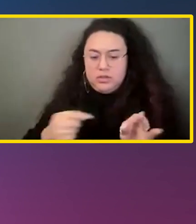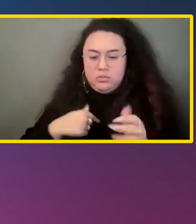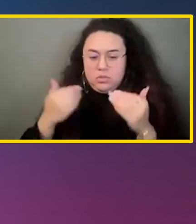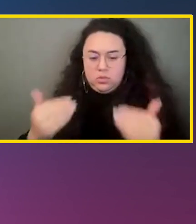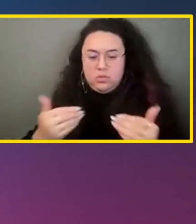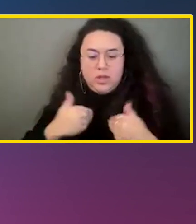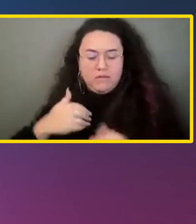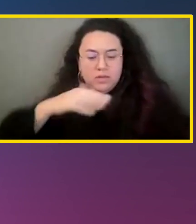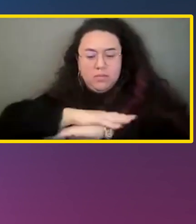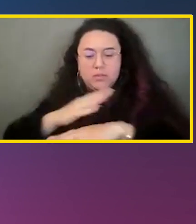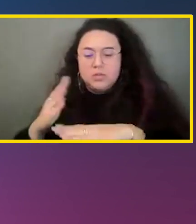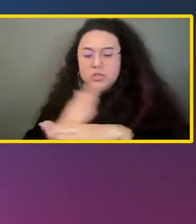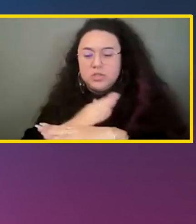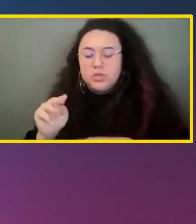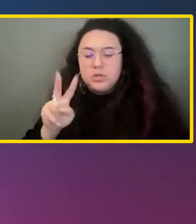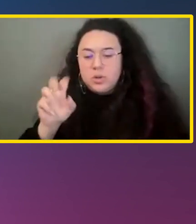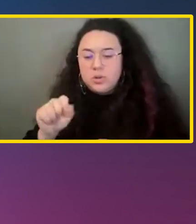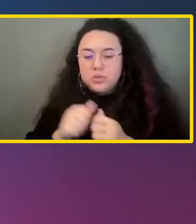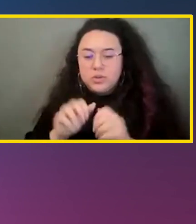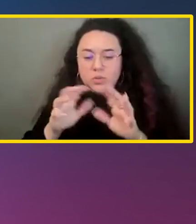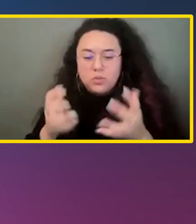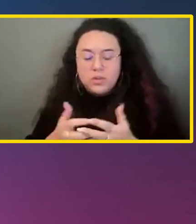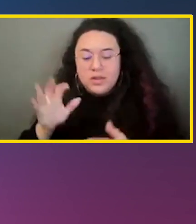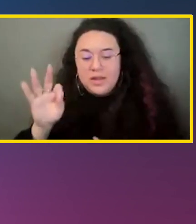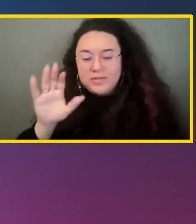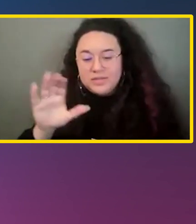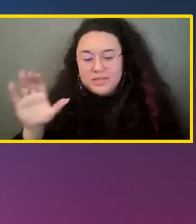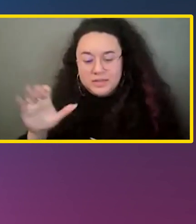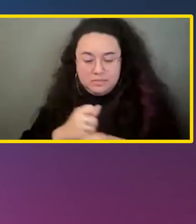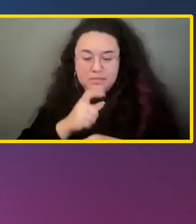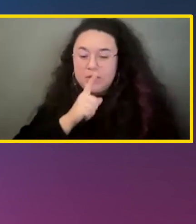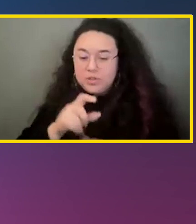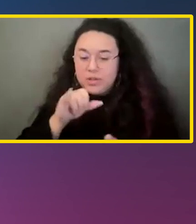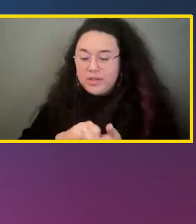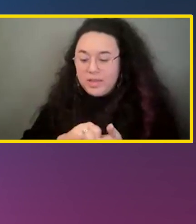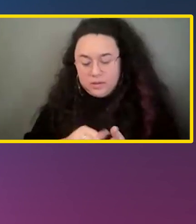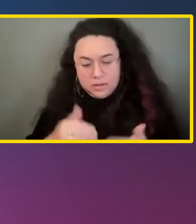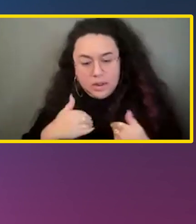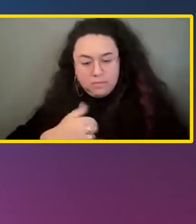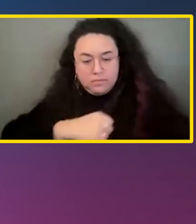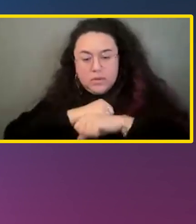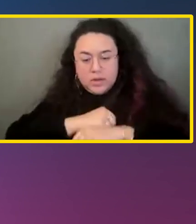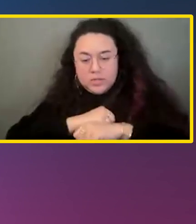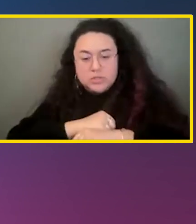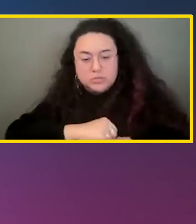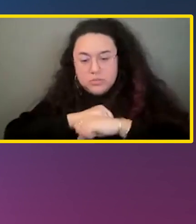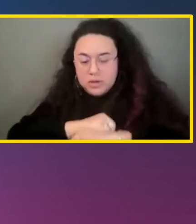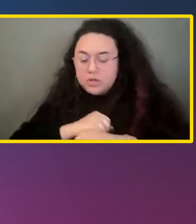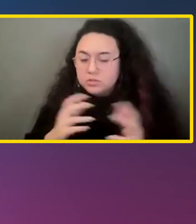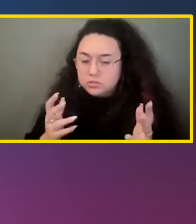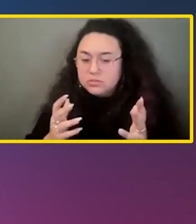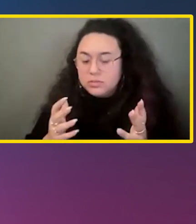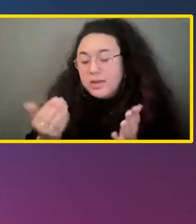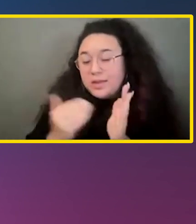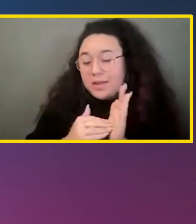these platforms to share news with the world, the FCC made sure that there were guardrails to protect. Now,